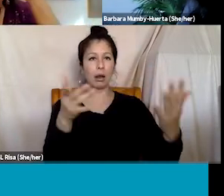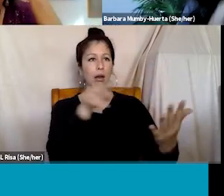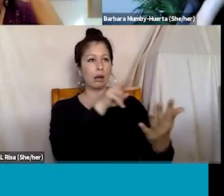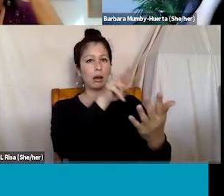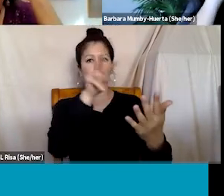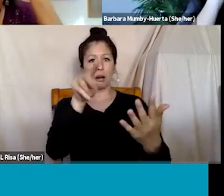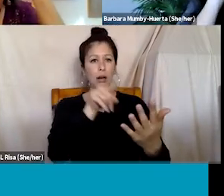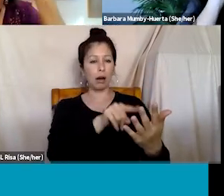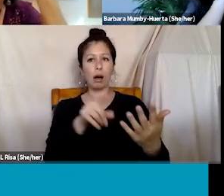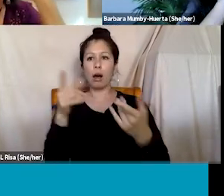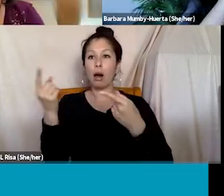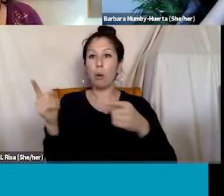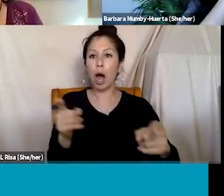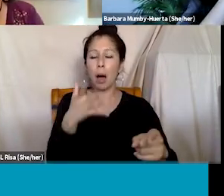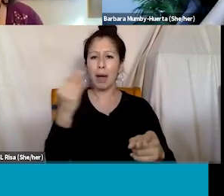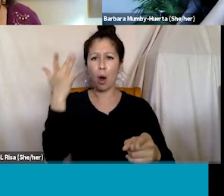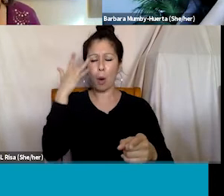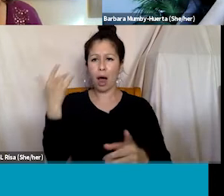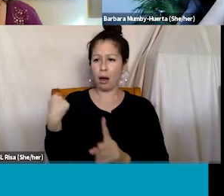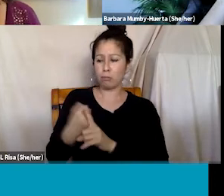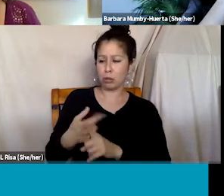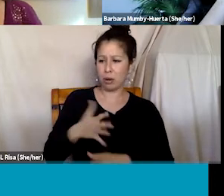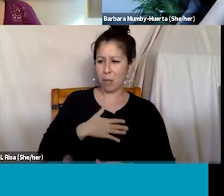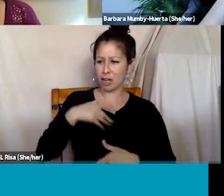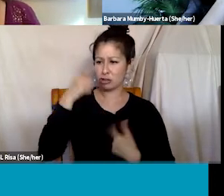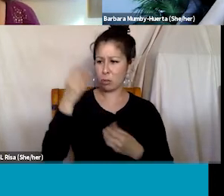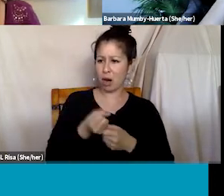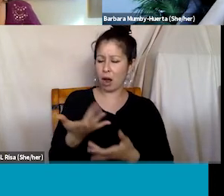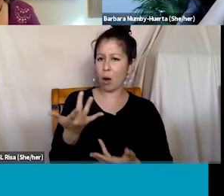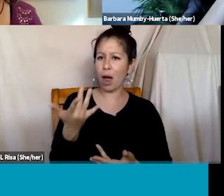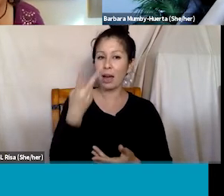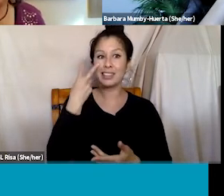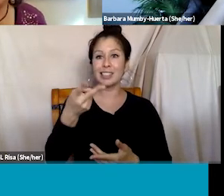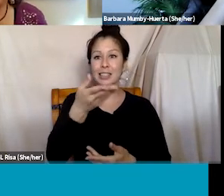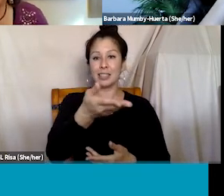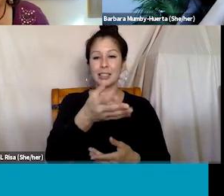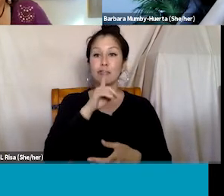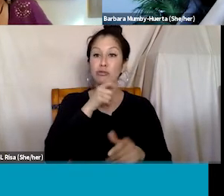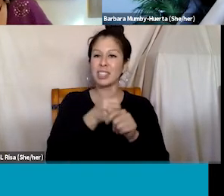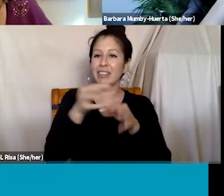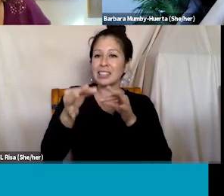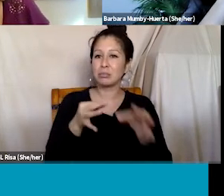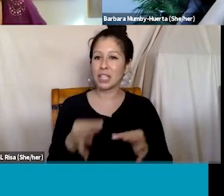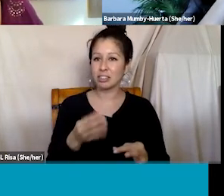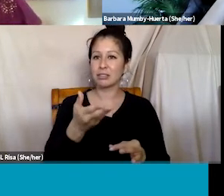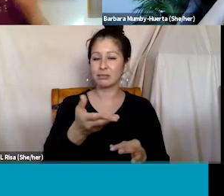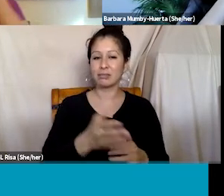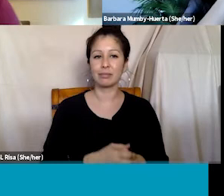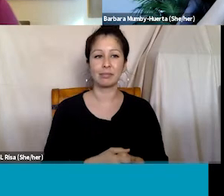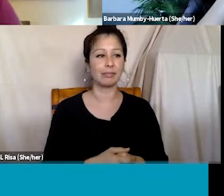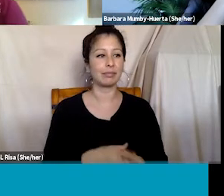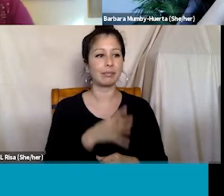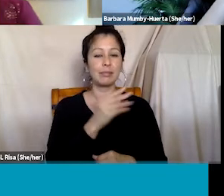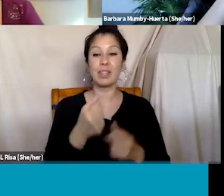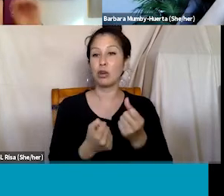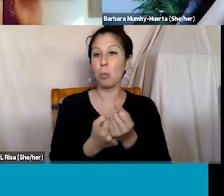and why you have the trauma you have. Next slide. It's actually an explanation. And to